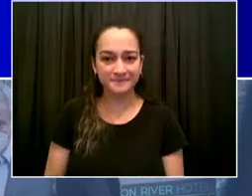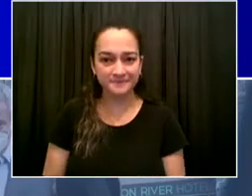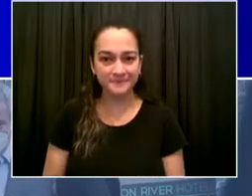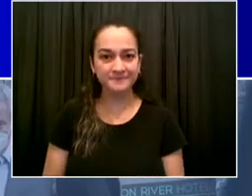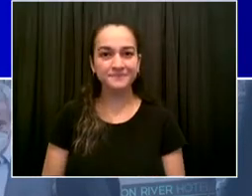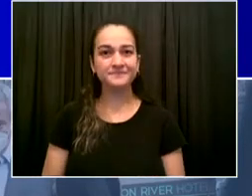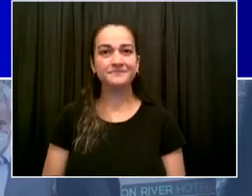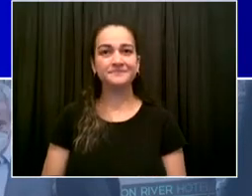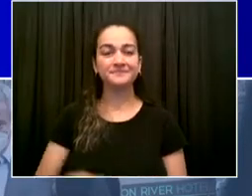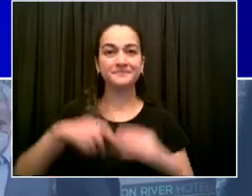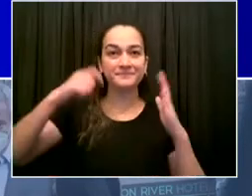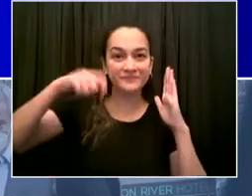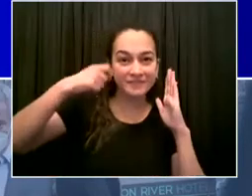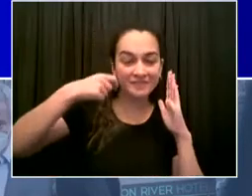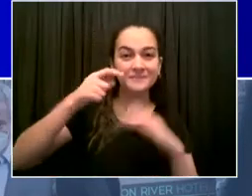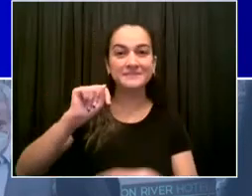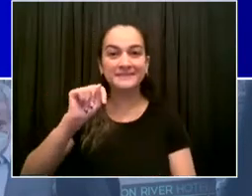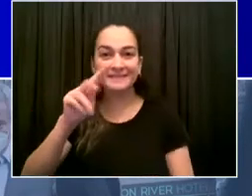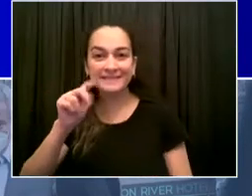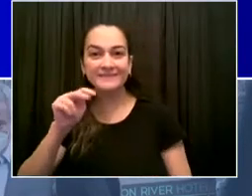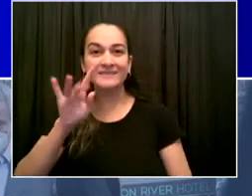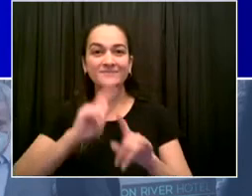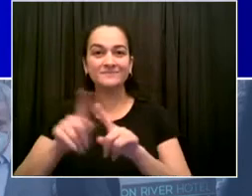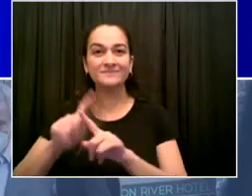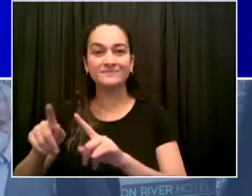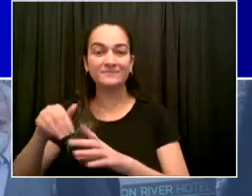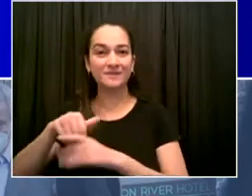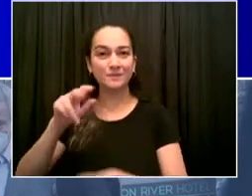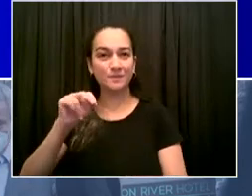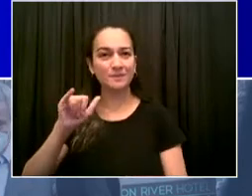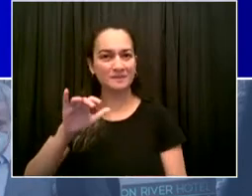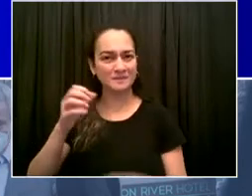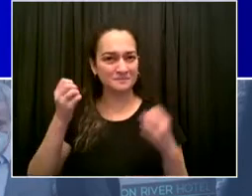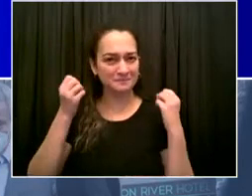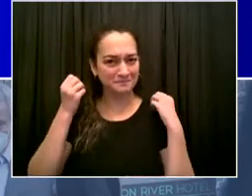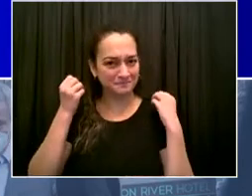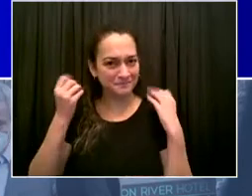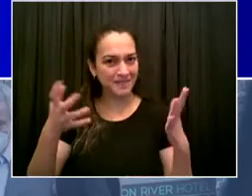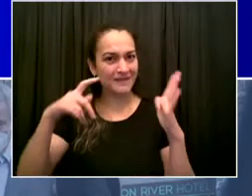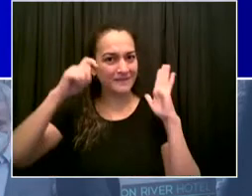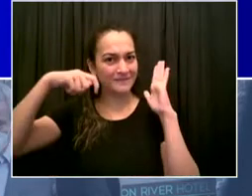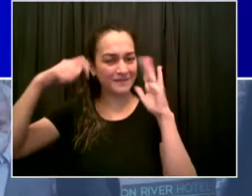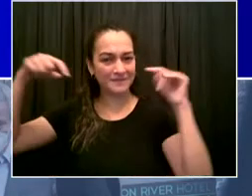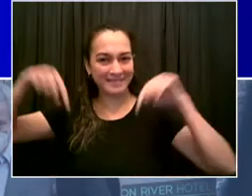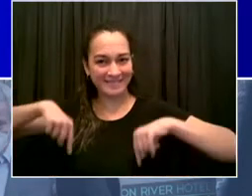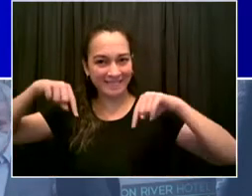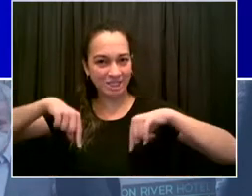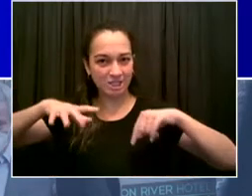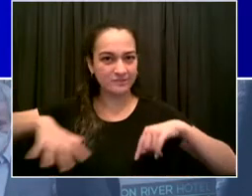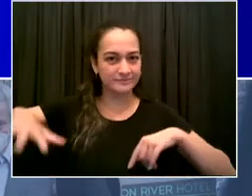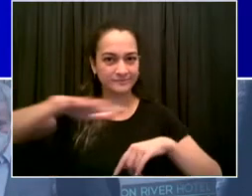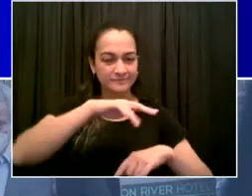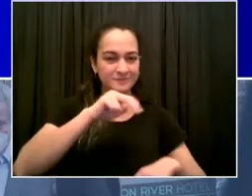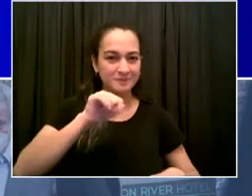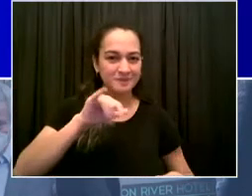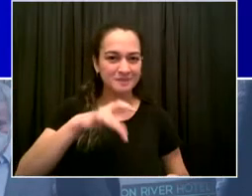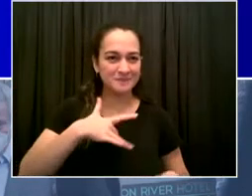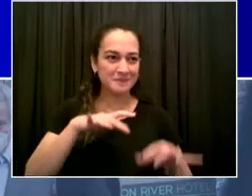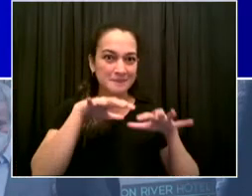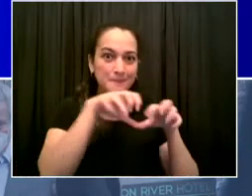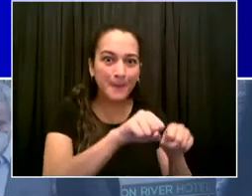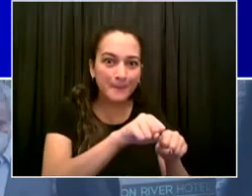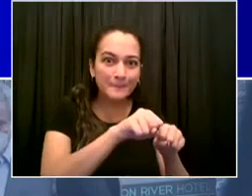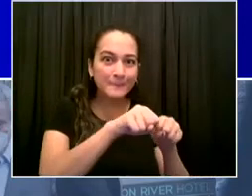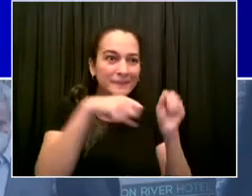powerful works of art are created here and portray our life, and it's part of what bonds literally people all over the world to New York City. It's also a huge part of our